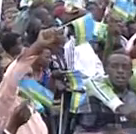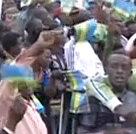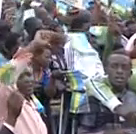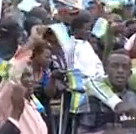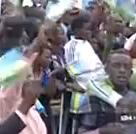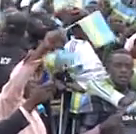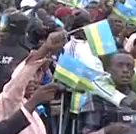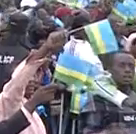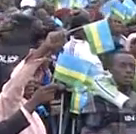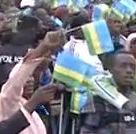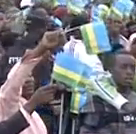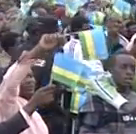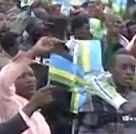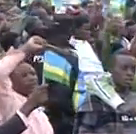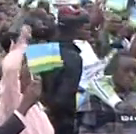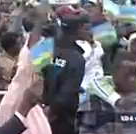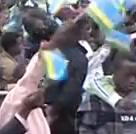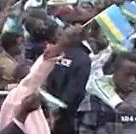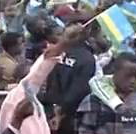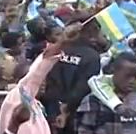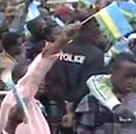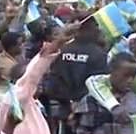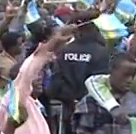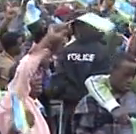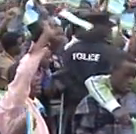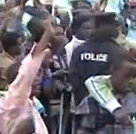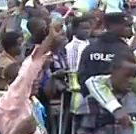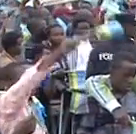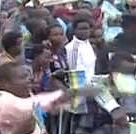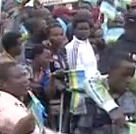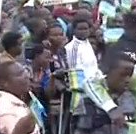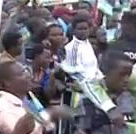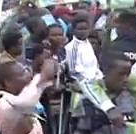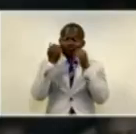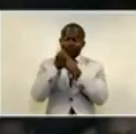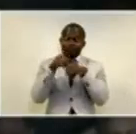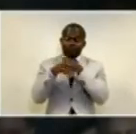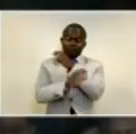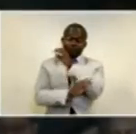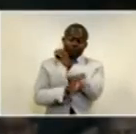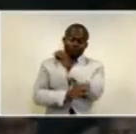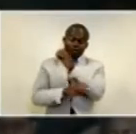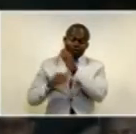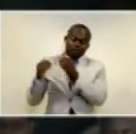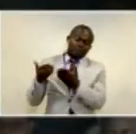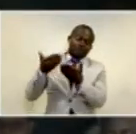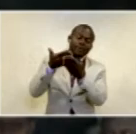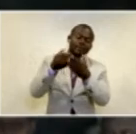The president also spoke of the justice that those who continue to prove difficult will face.